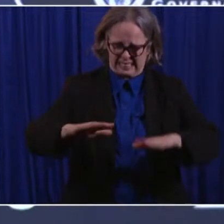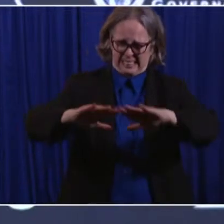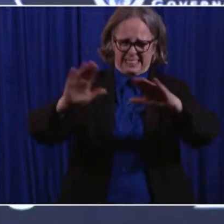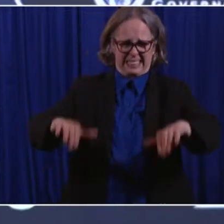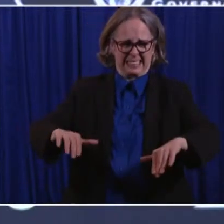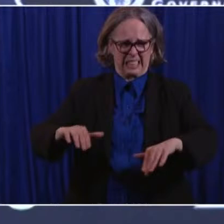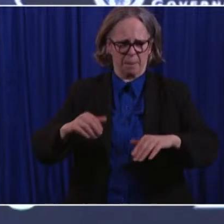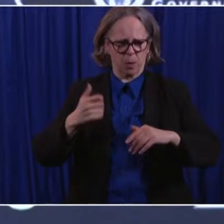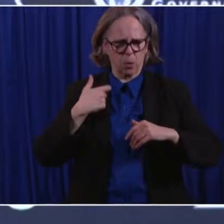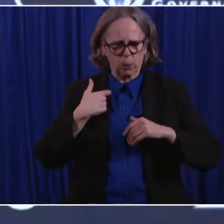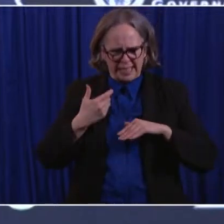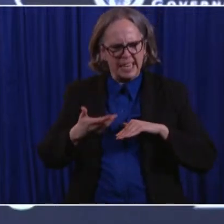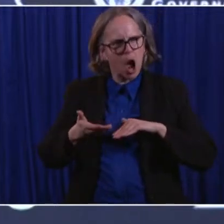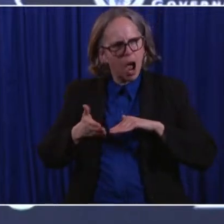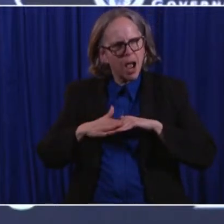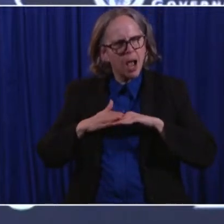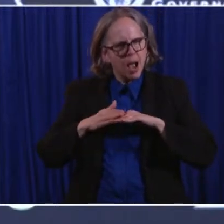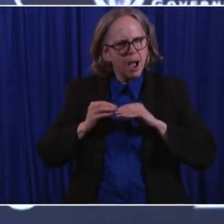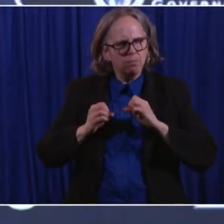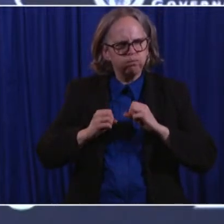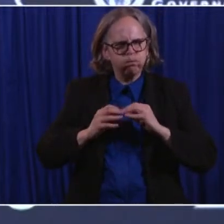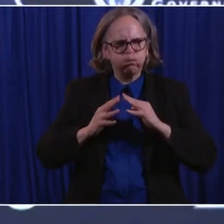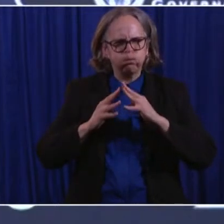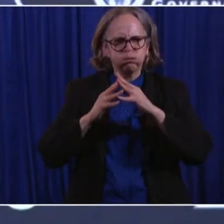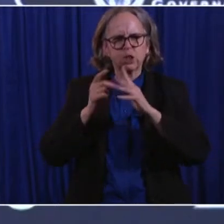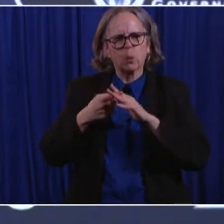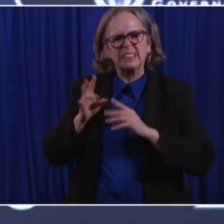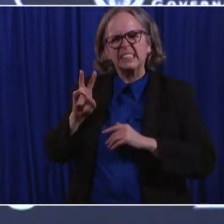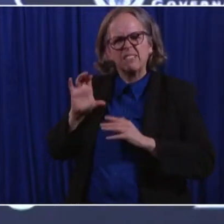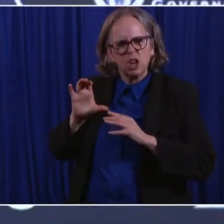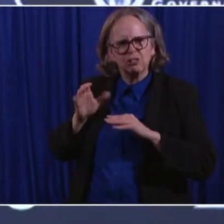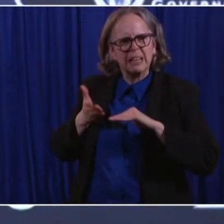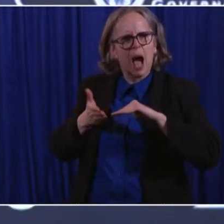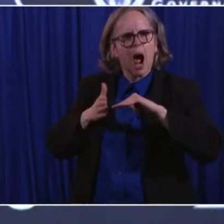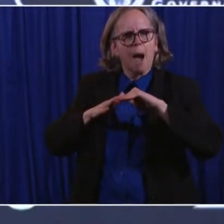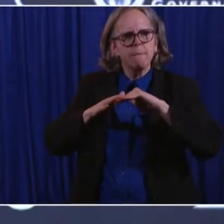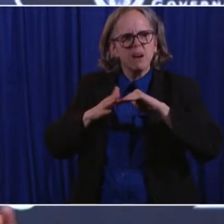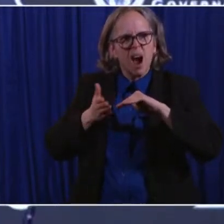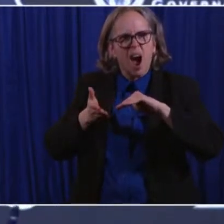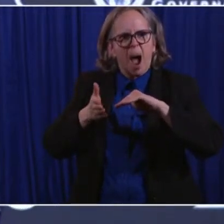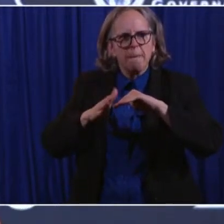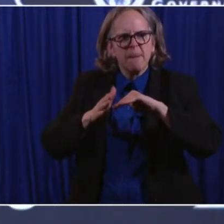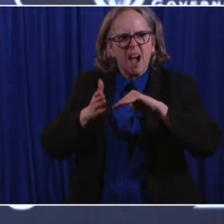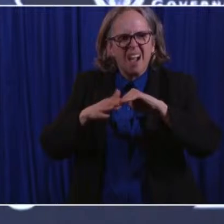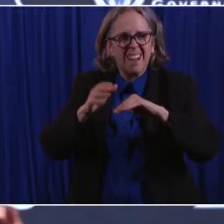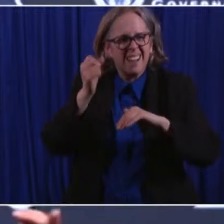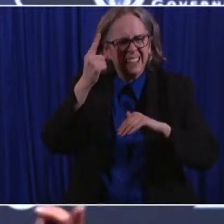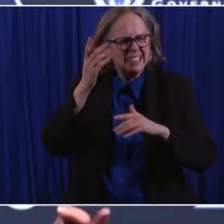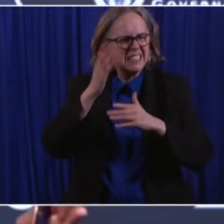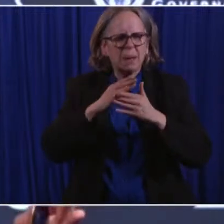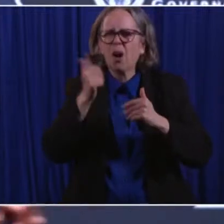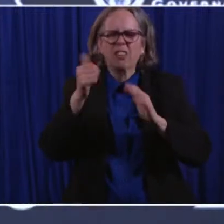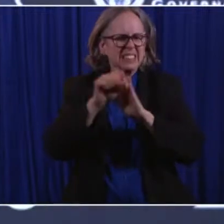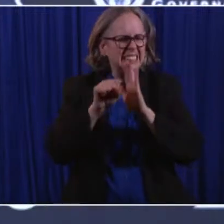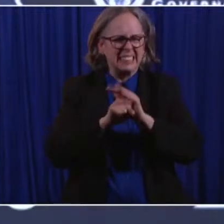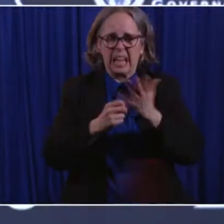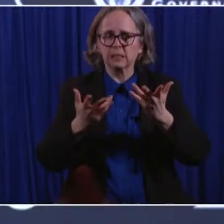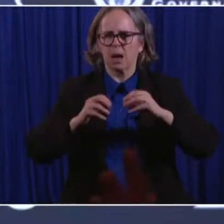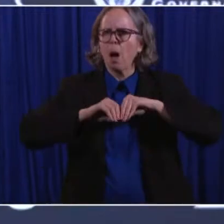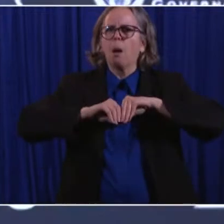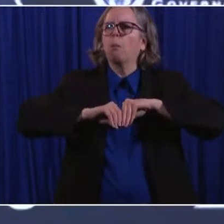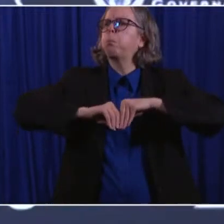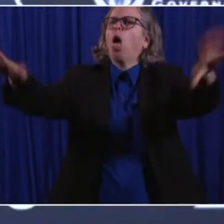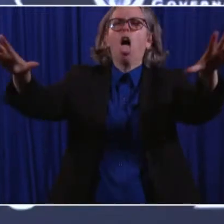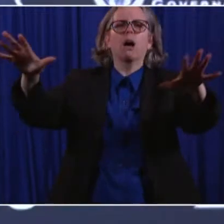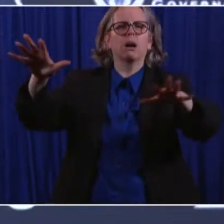around the state. We decided not to start, as some states did, with a mass vaccination of 5, 6, 7 facilities.